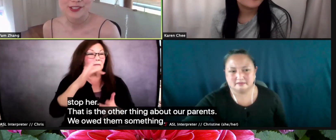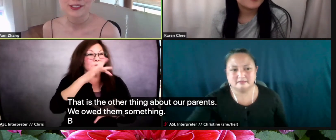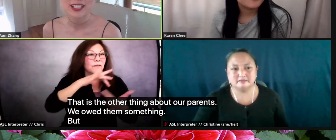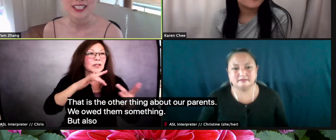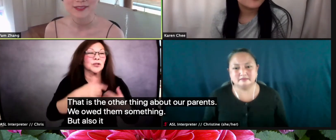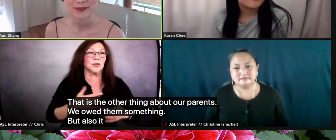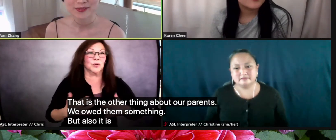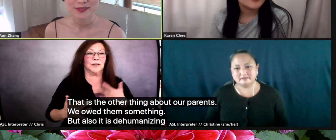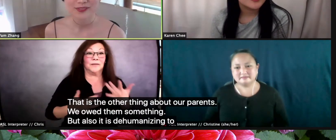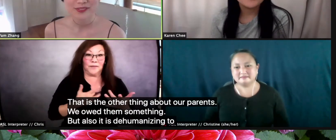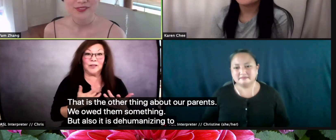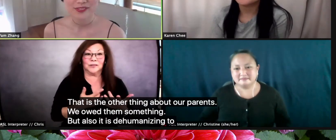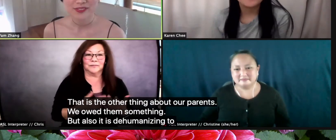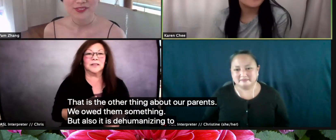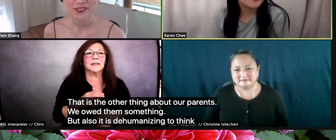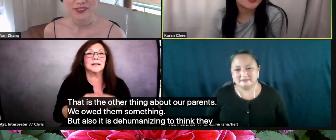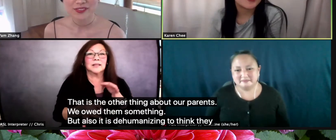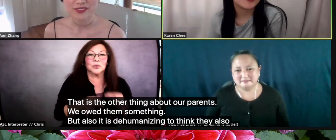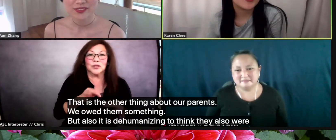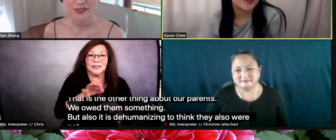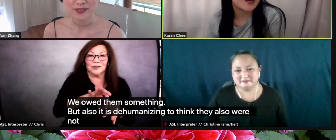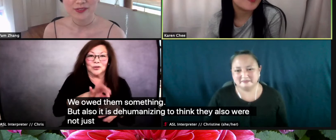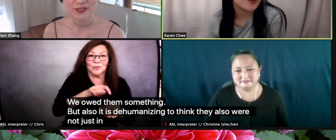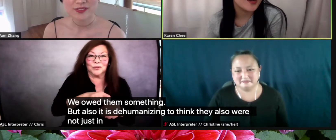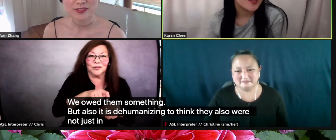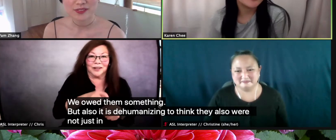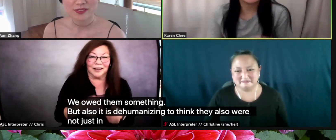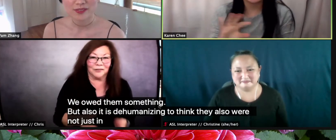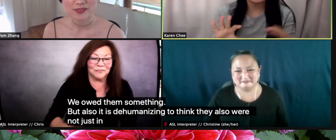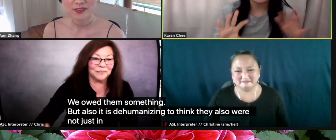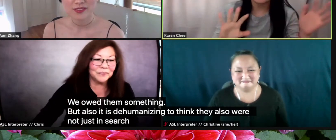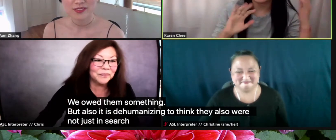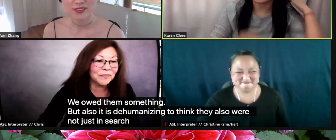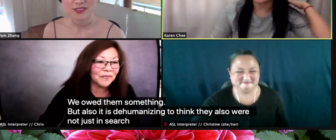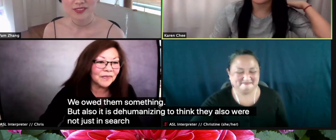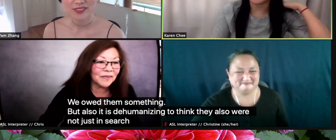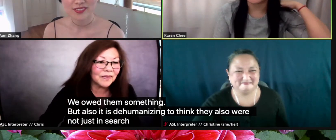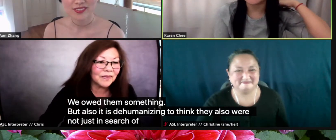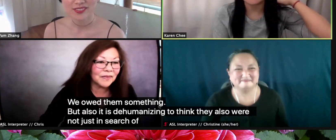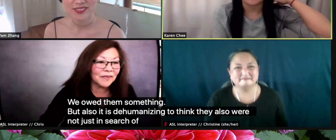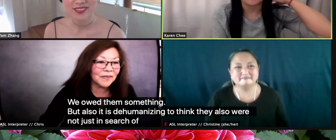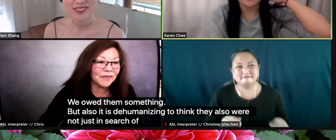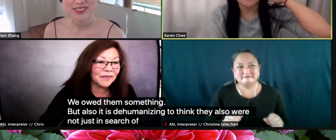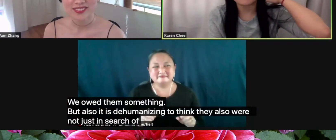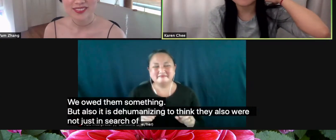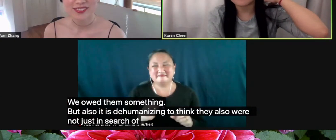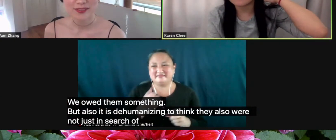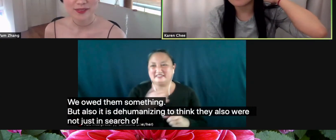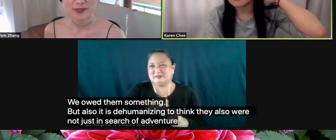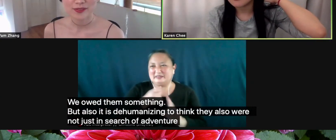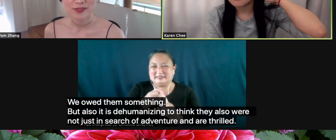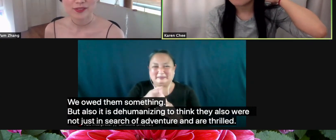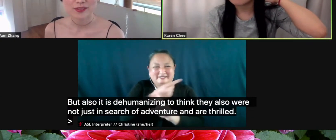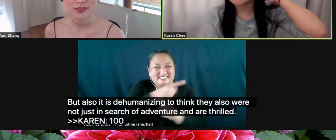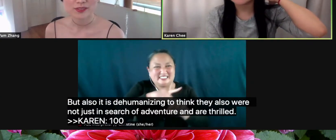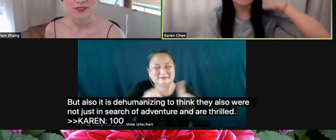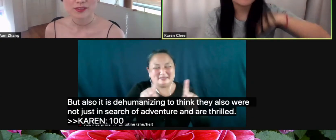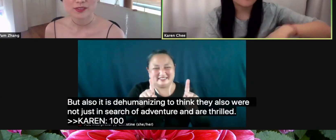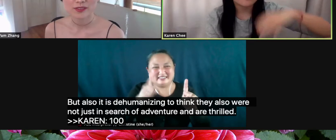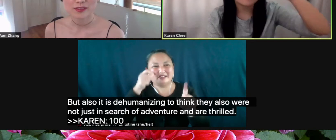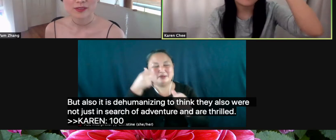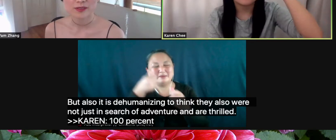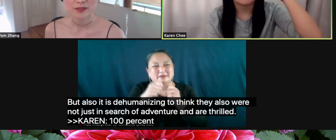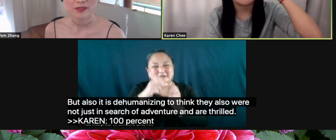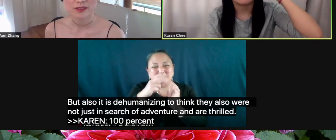thrill too, right? No, that's 100% true. This is kind of also, sorry we're on a tangent, but I remember reading in